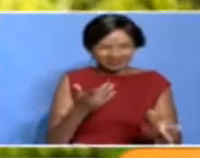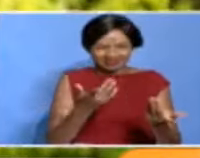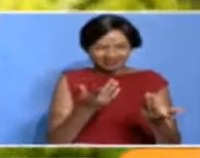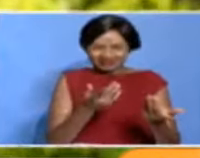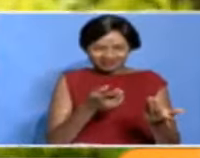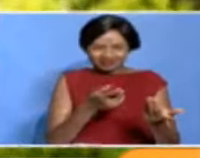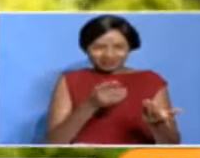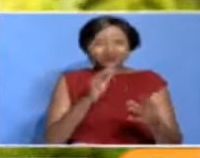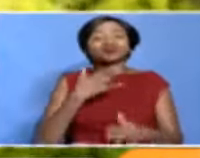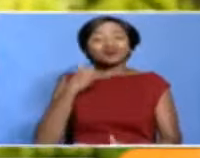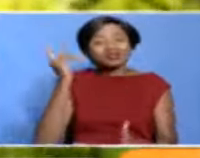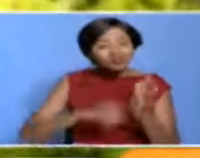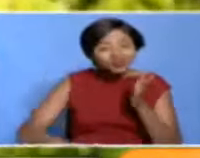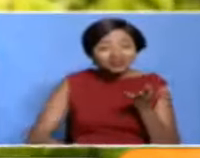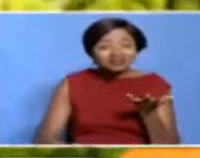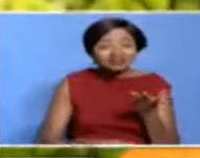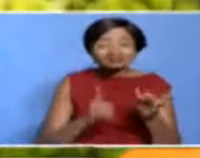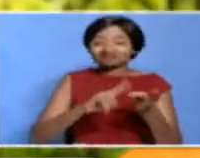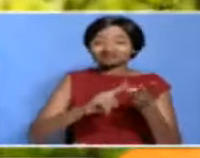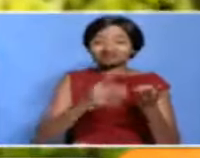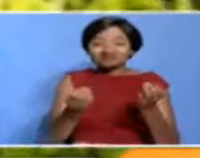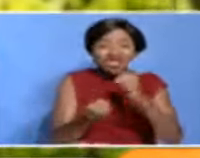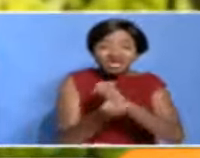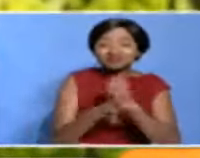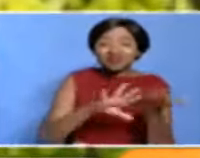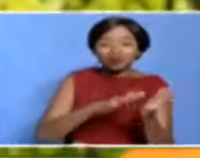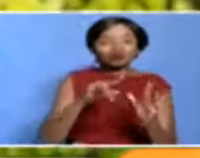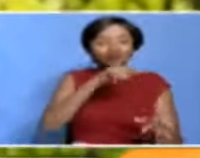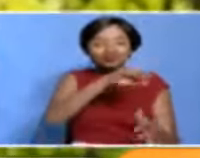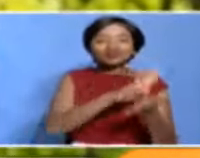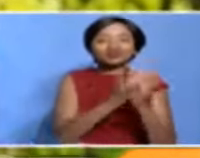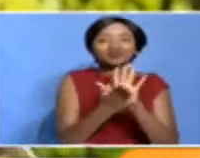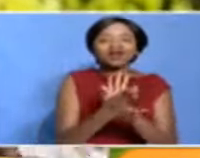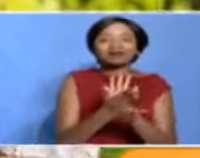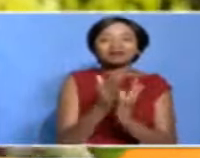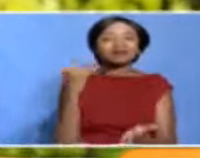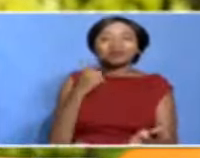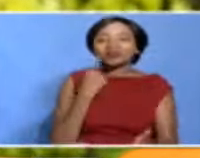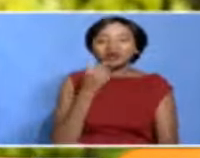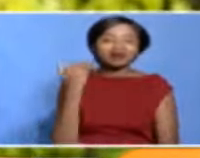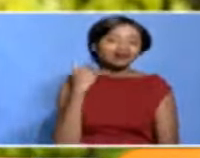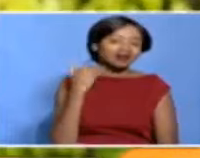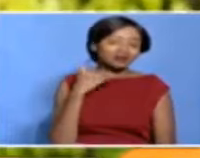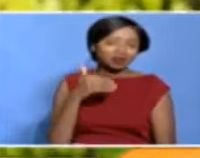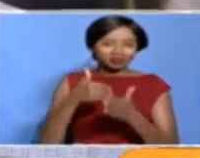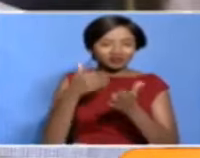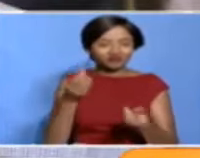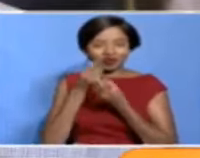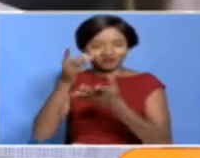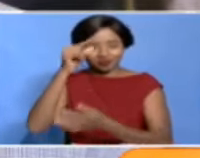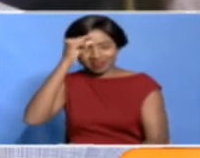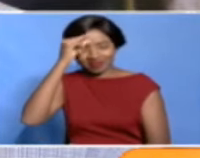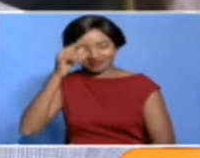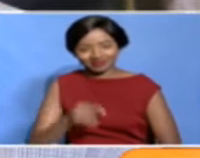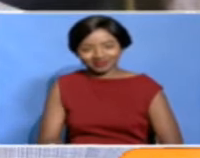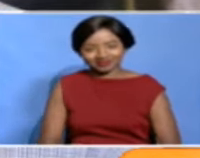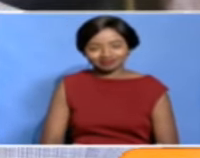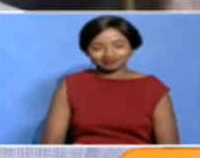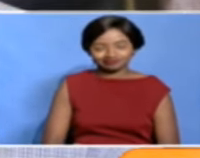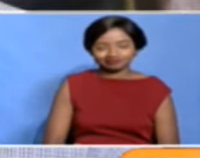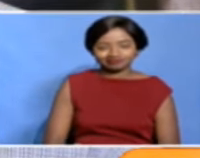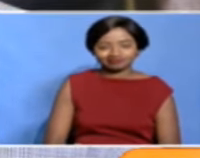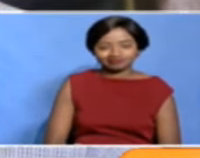nini? You know, utatueleza. You become a criminal even before you try to inform the president, the government. Kama mtoto